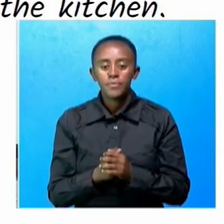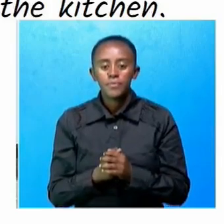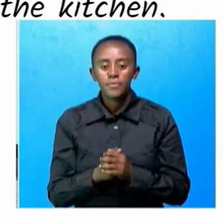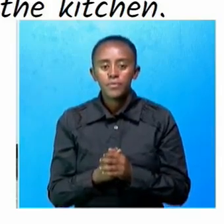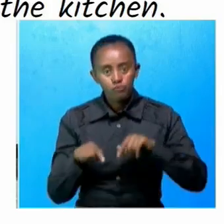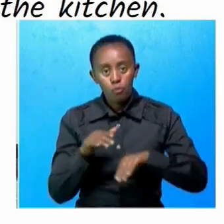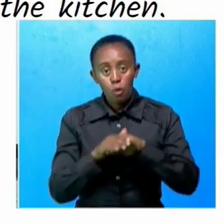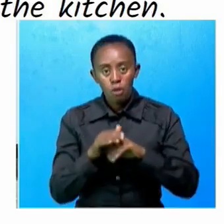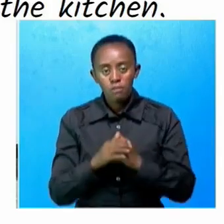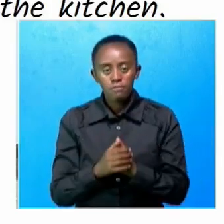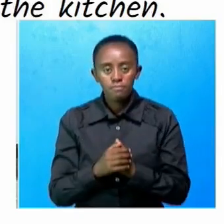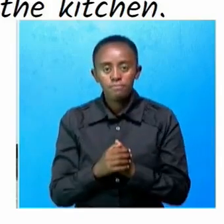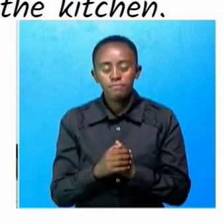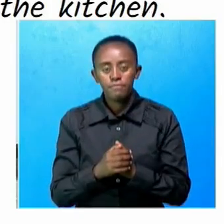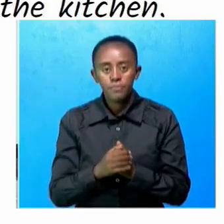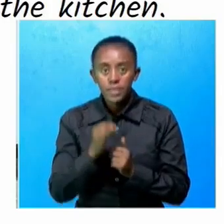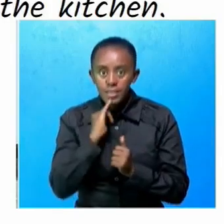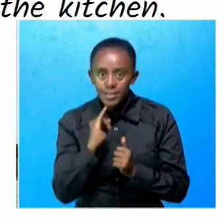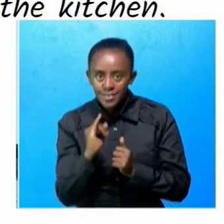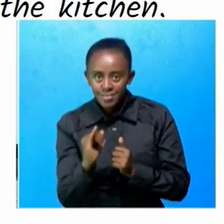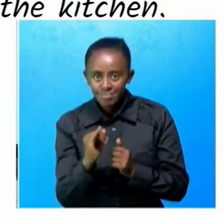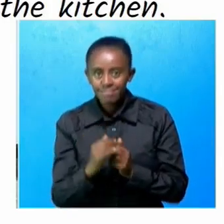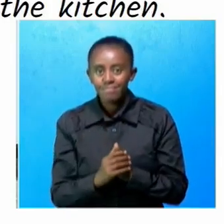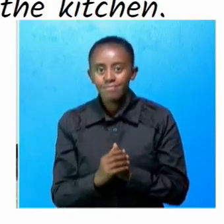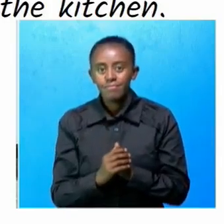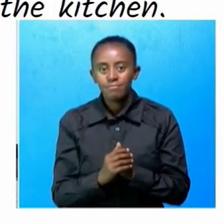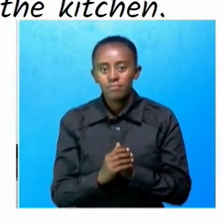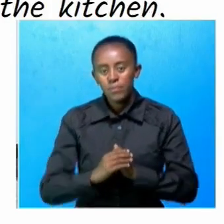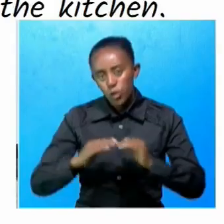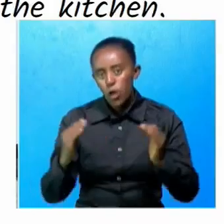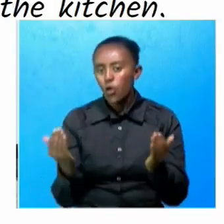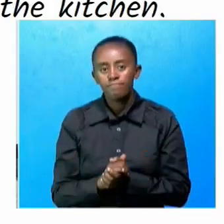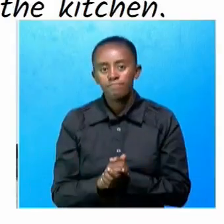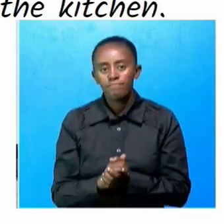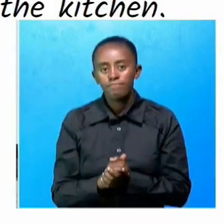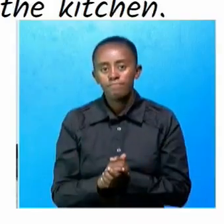football is encouraging.